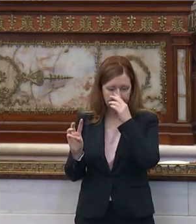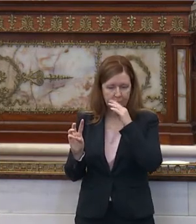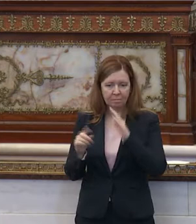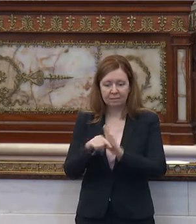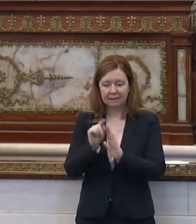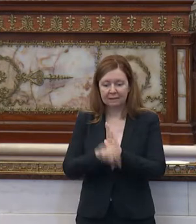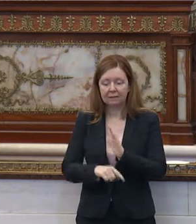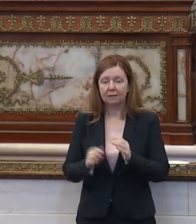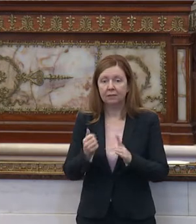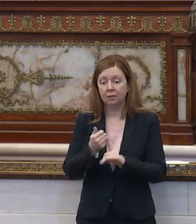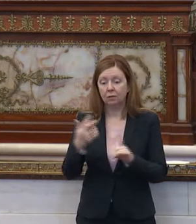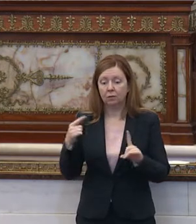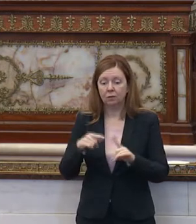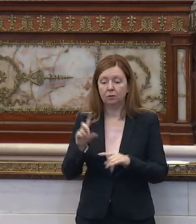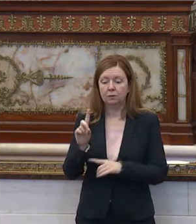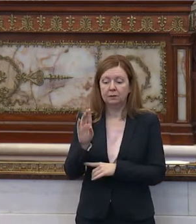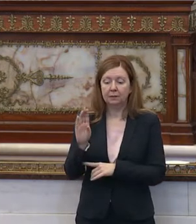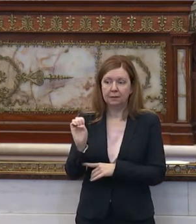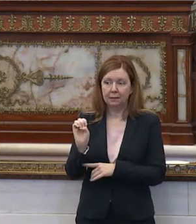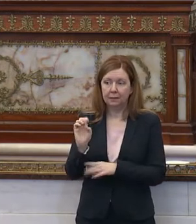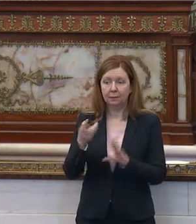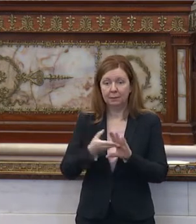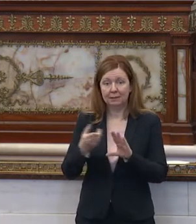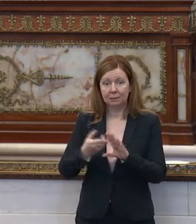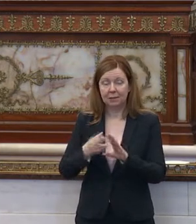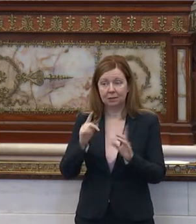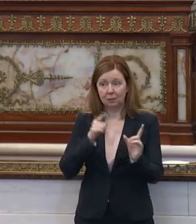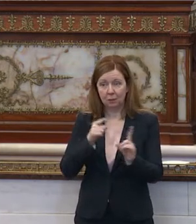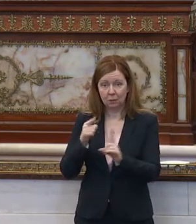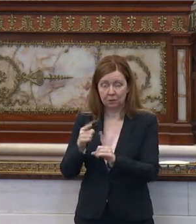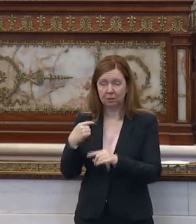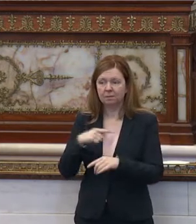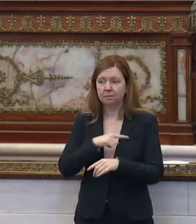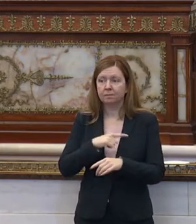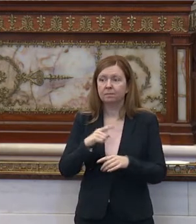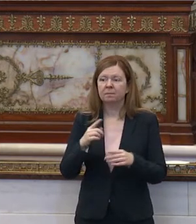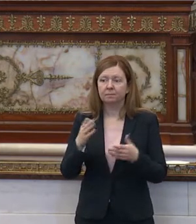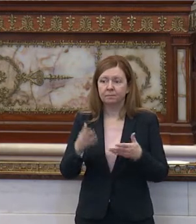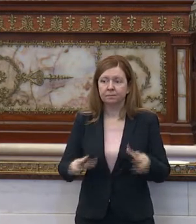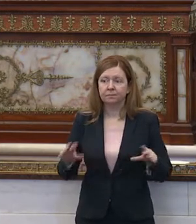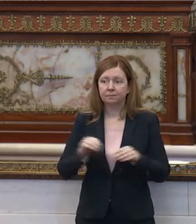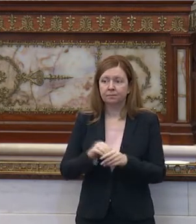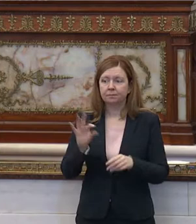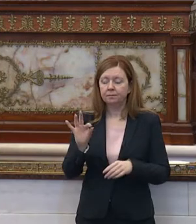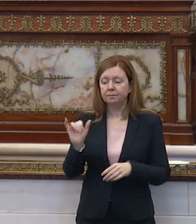significant growth to our DBE participation goals. We ended in